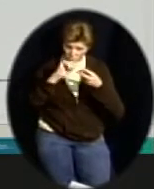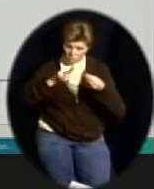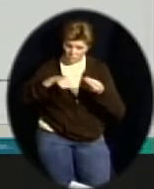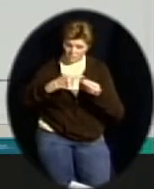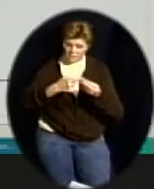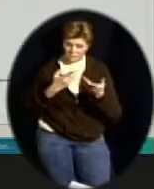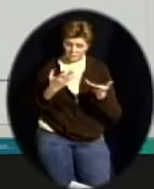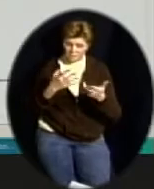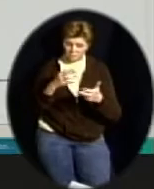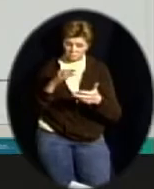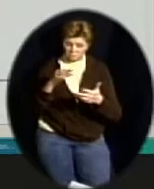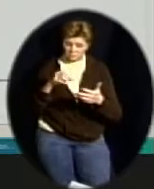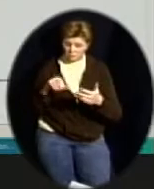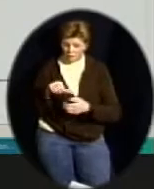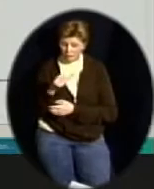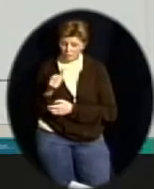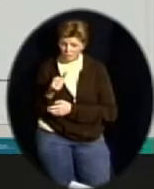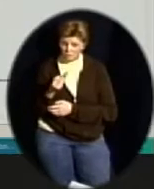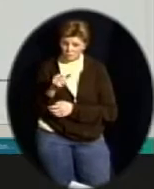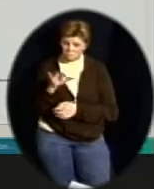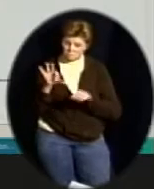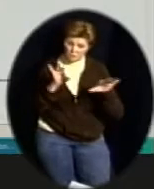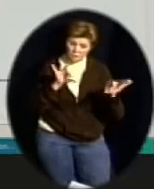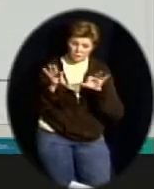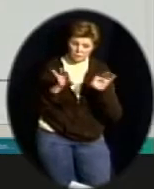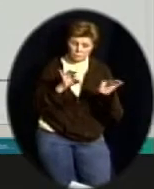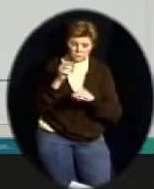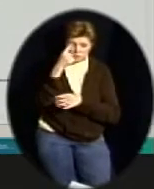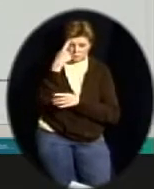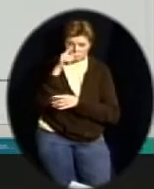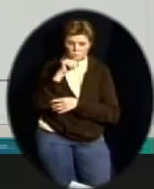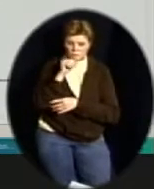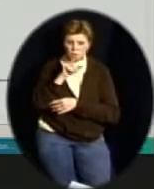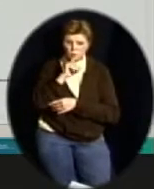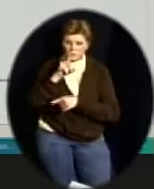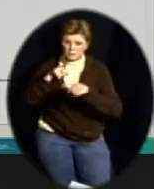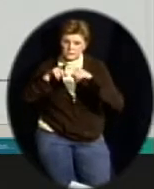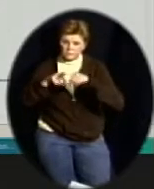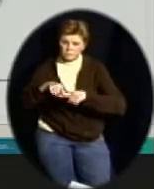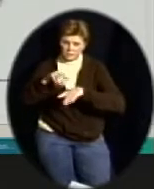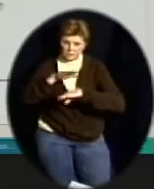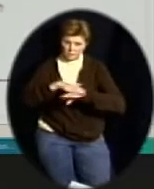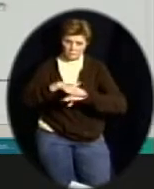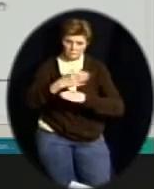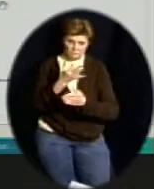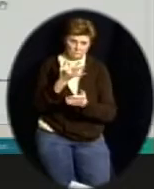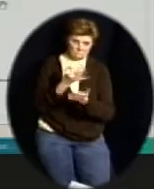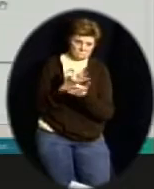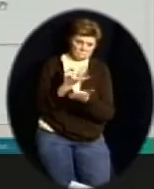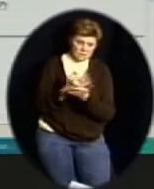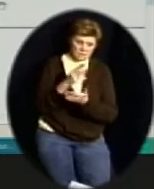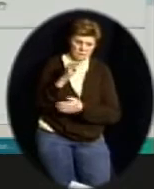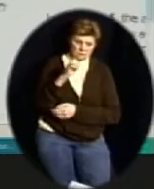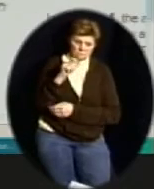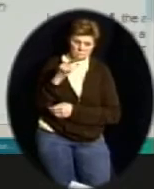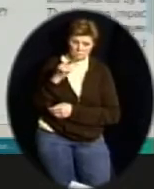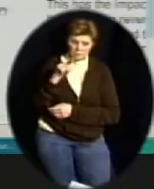work around not having funding necessary. We took that out as well, which leaves us with a 1.5 mil